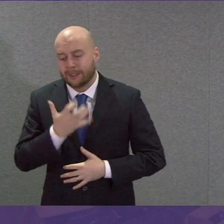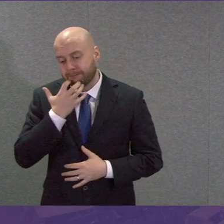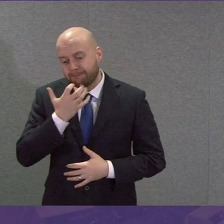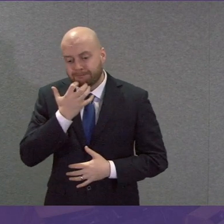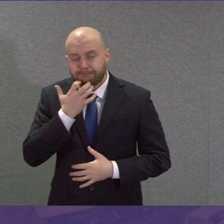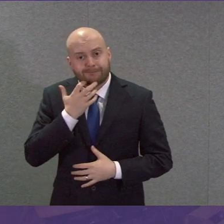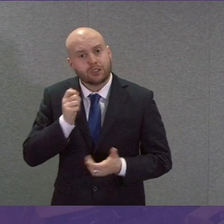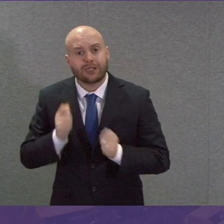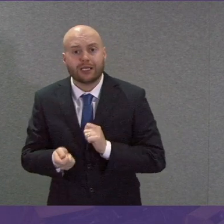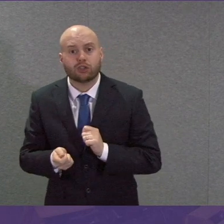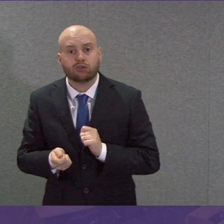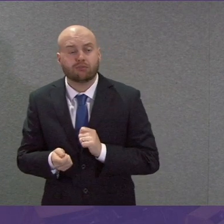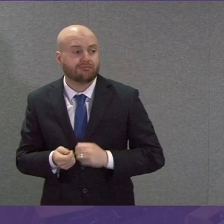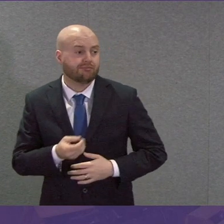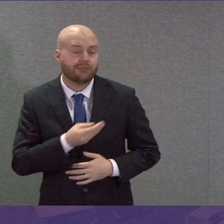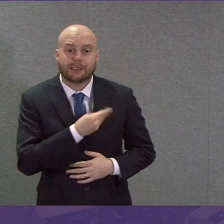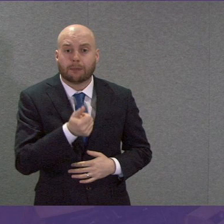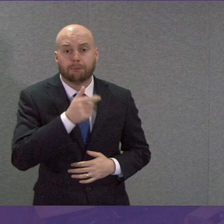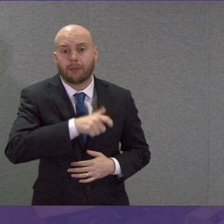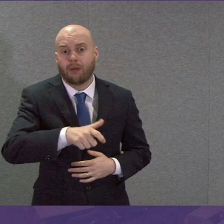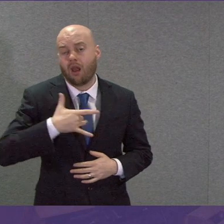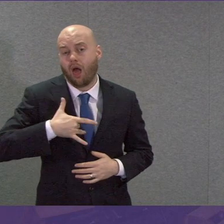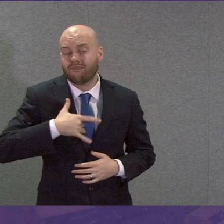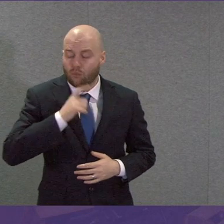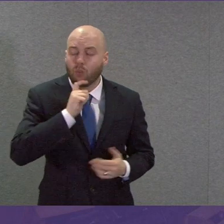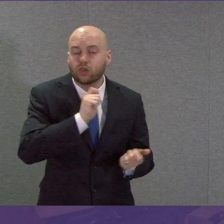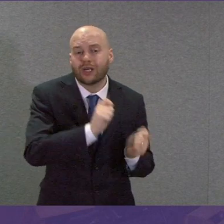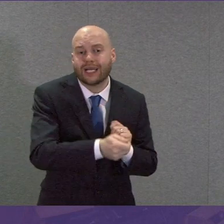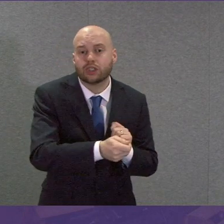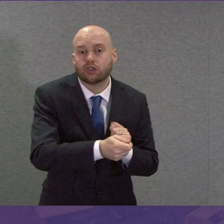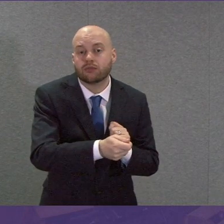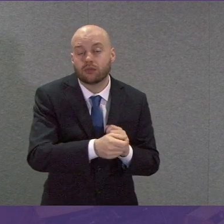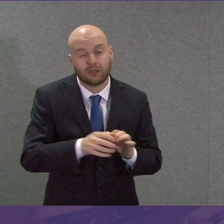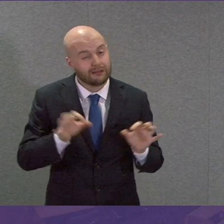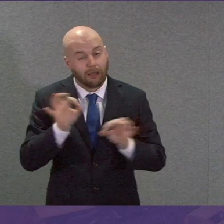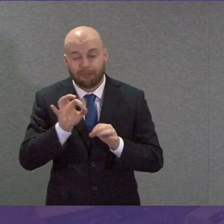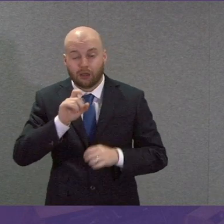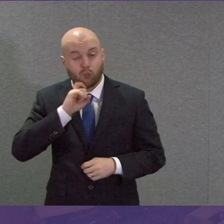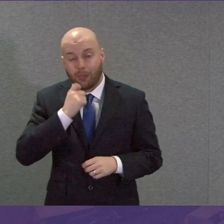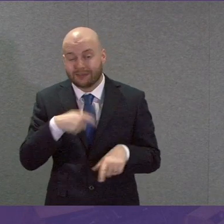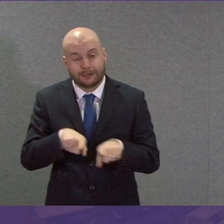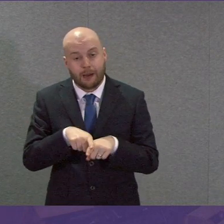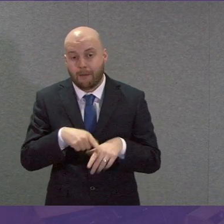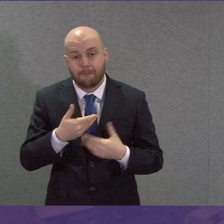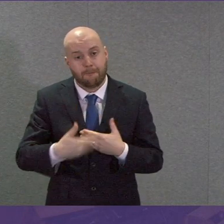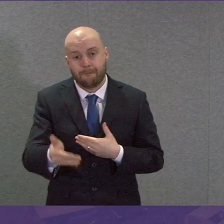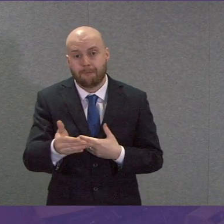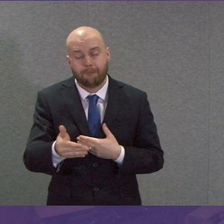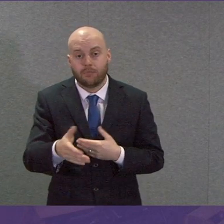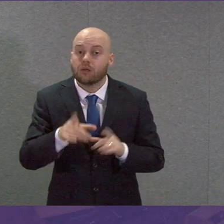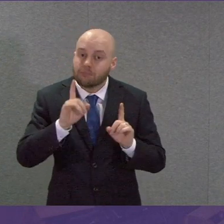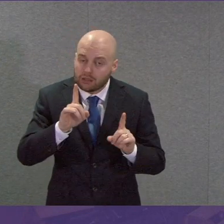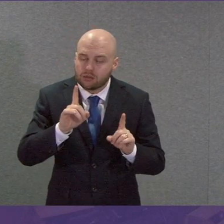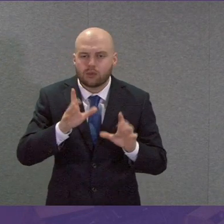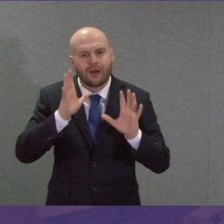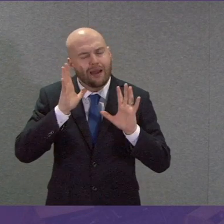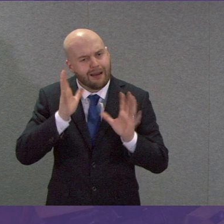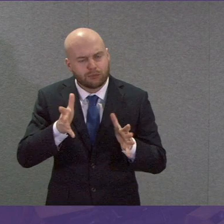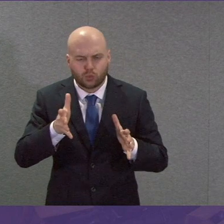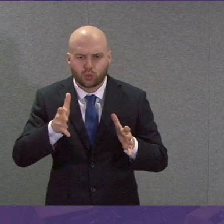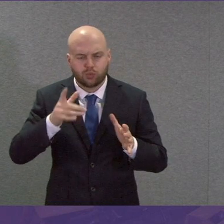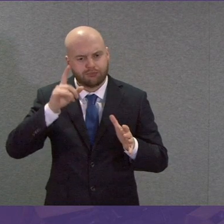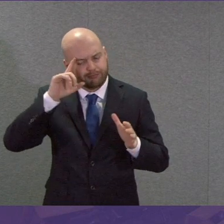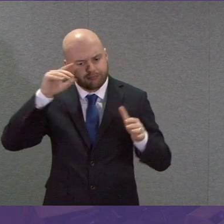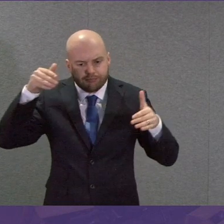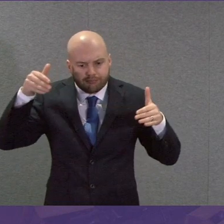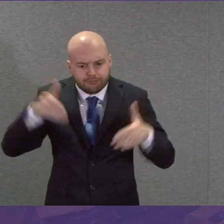will change. Nothing will be and can be the same from now on. But we need to change with hope in our hearts. We need to